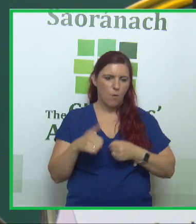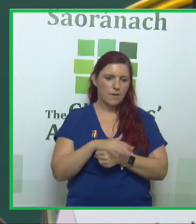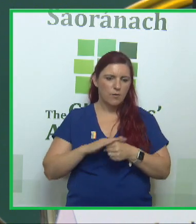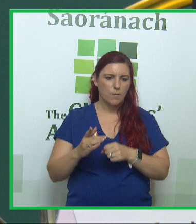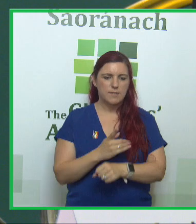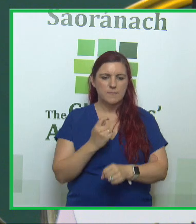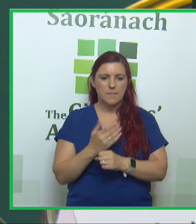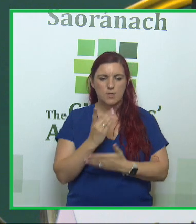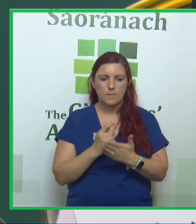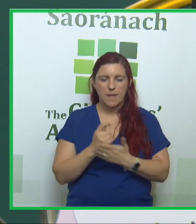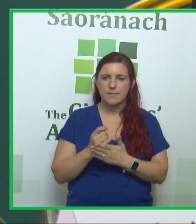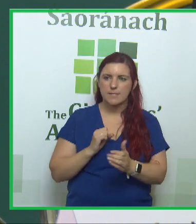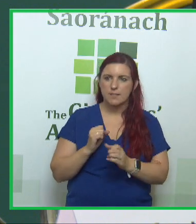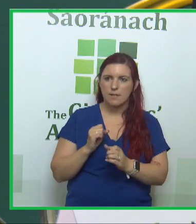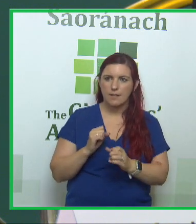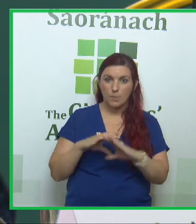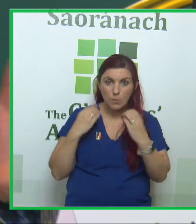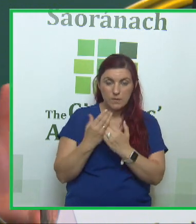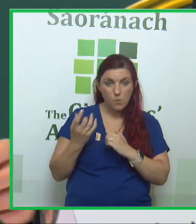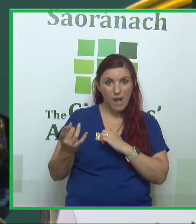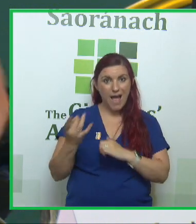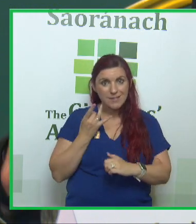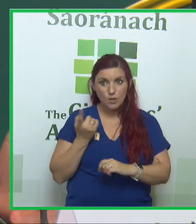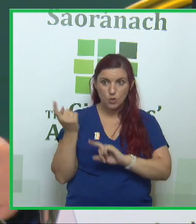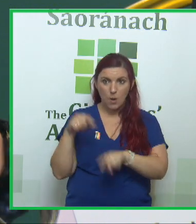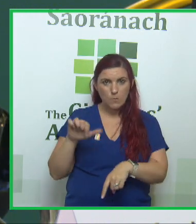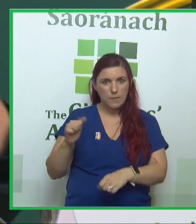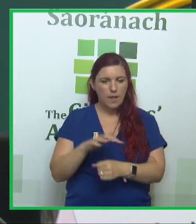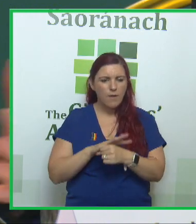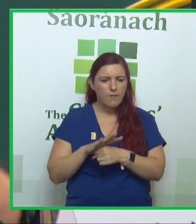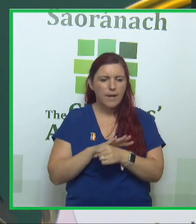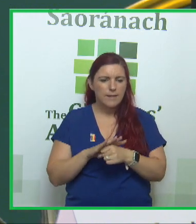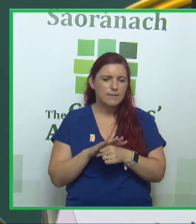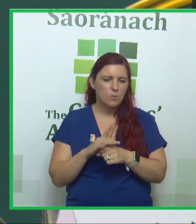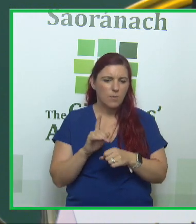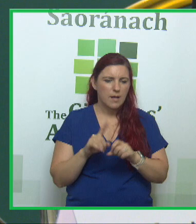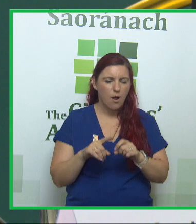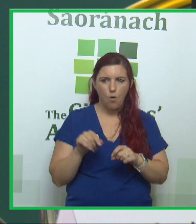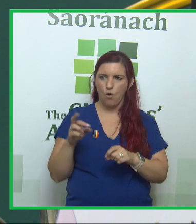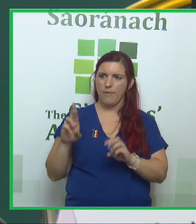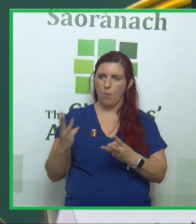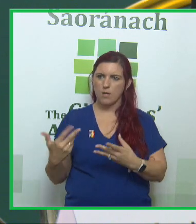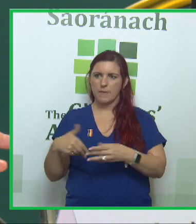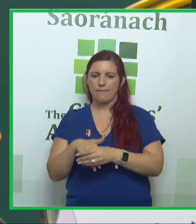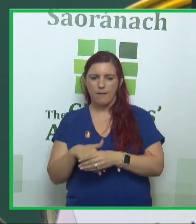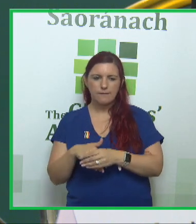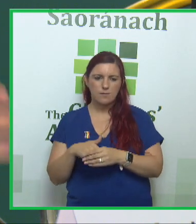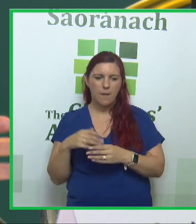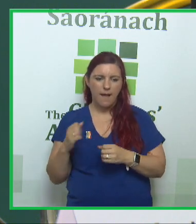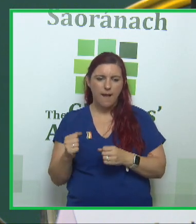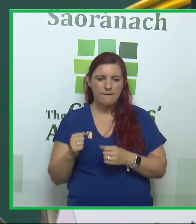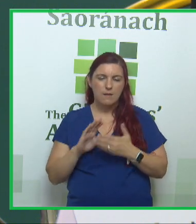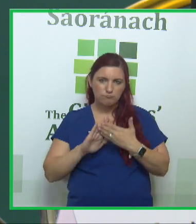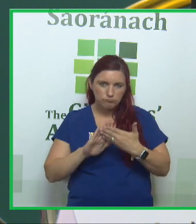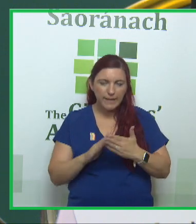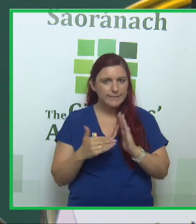into us and our outreach teams to say there's somebody here, they need help, or they'll look to get involved. So there's certainly the pushback,